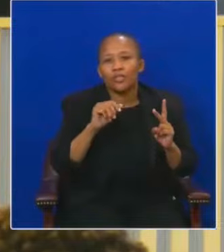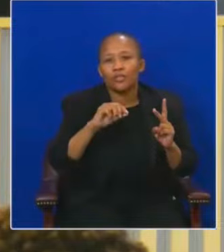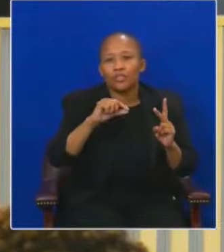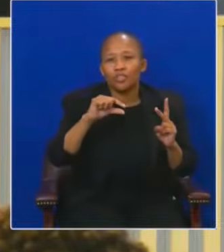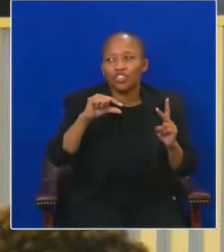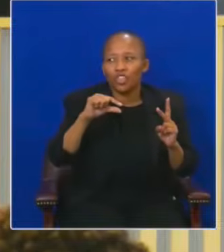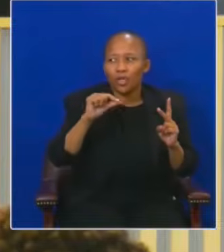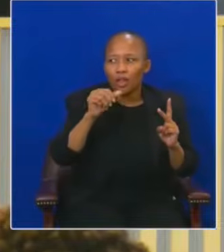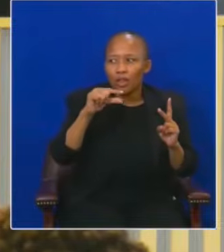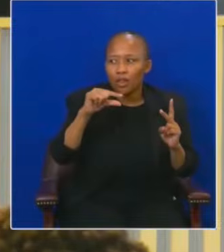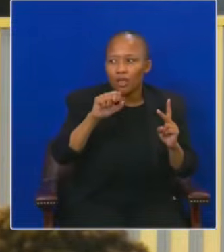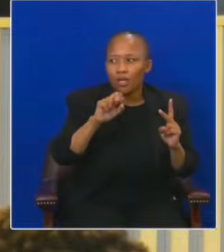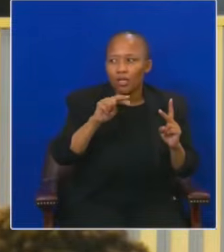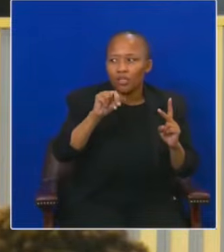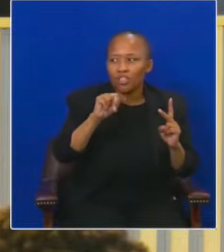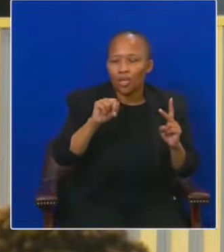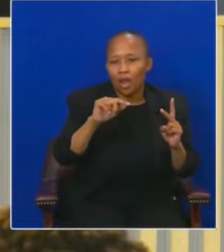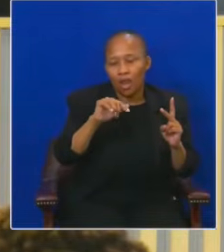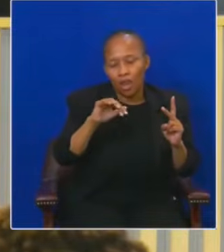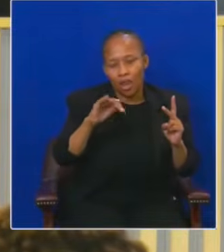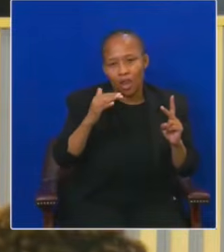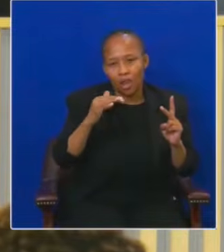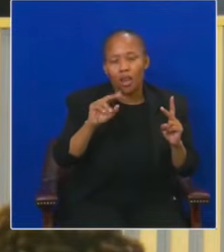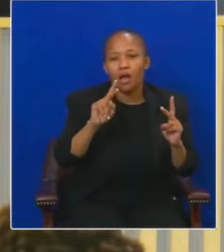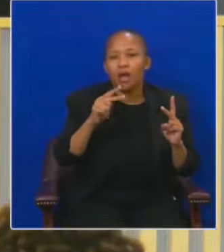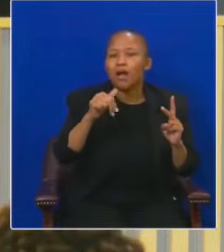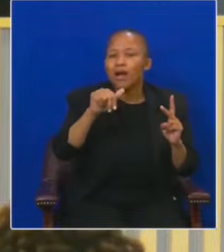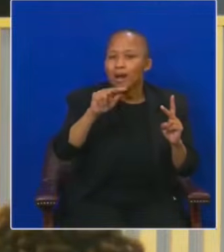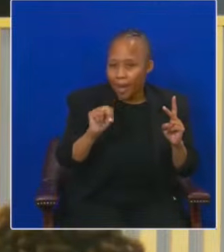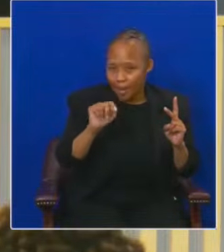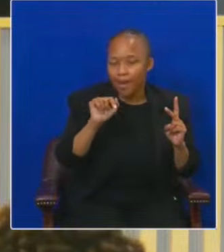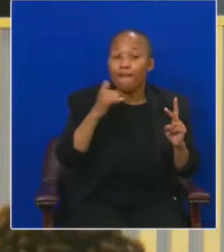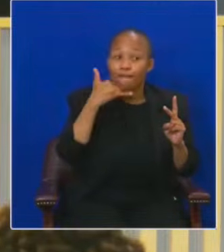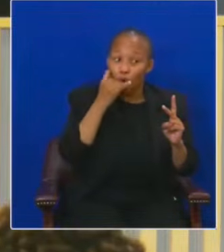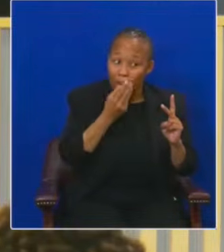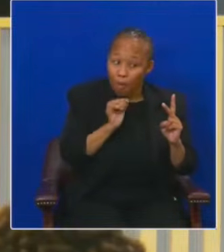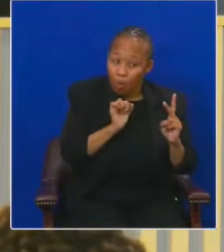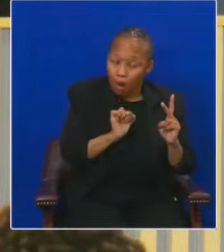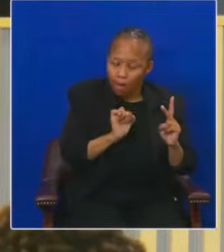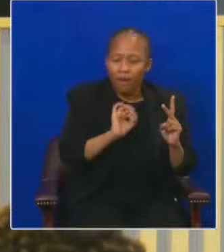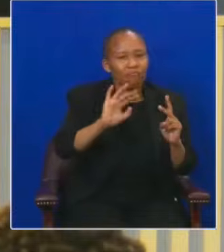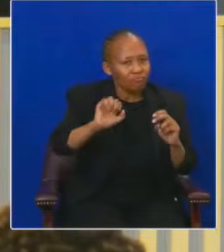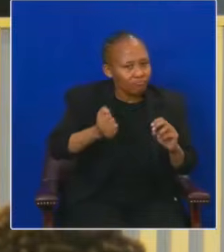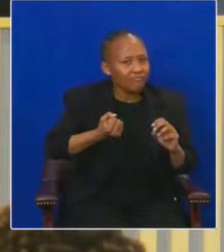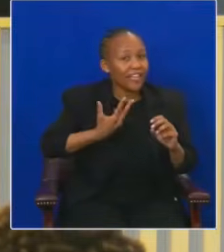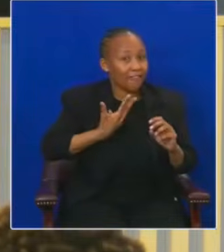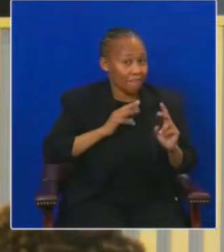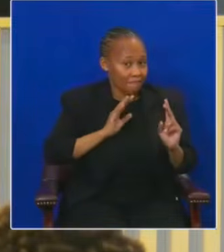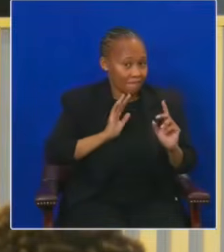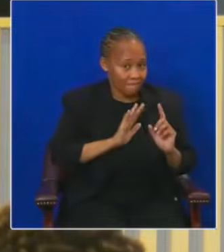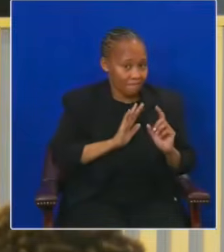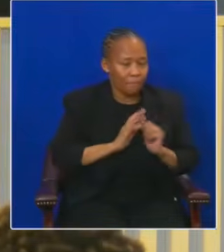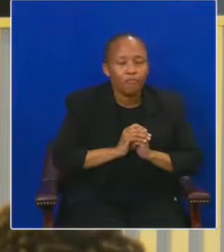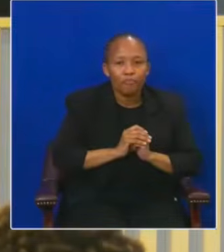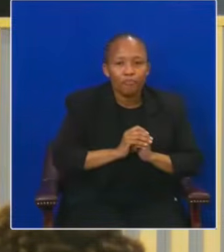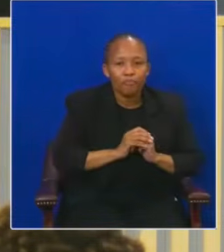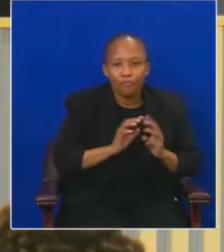and also gave his contact details, and General